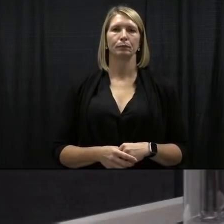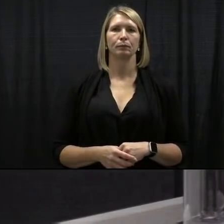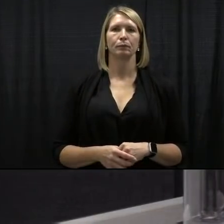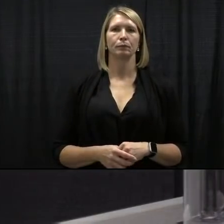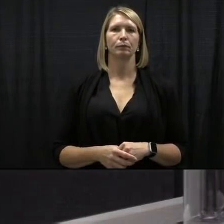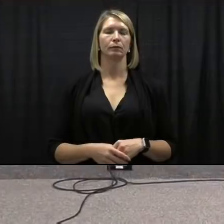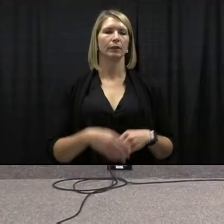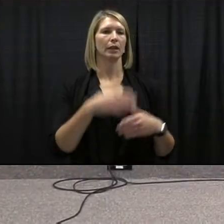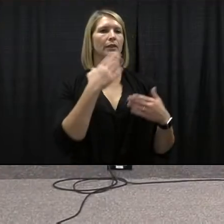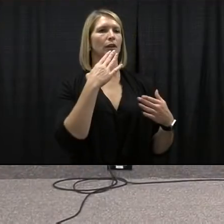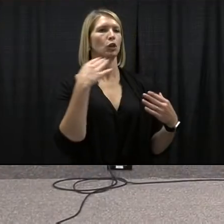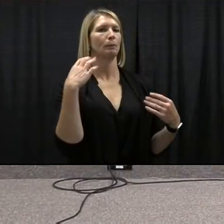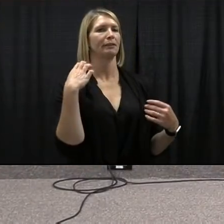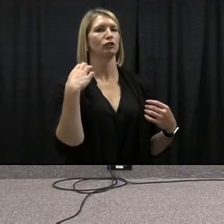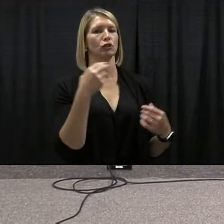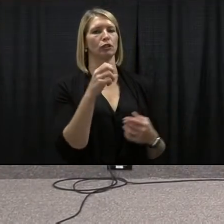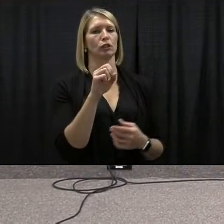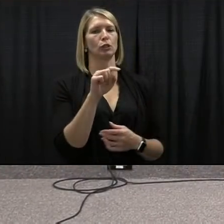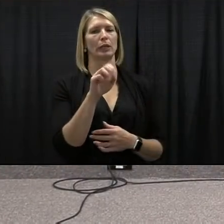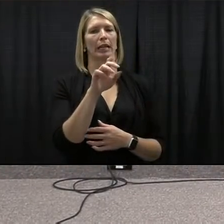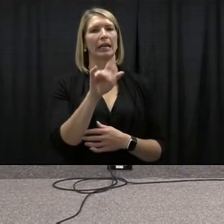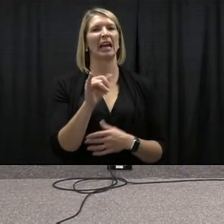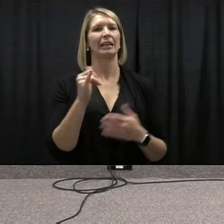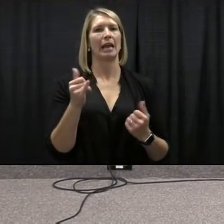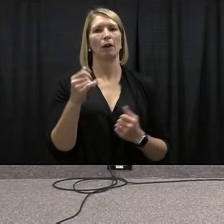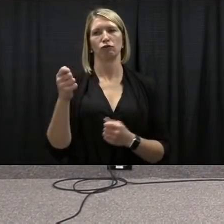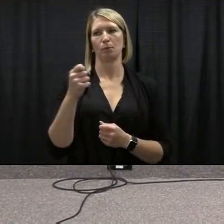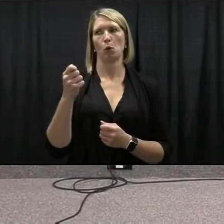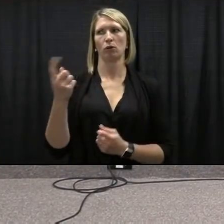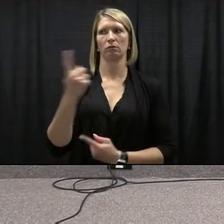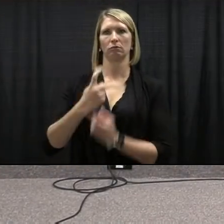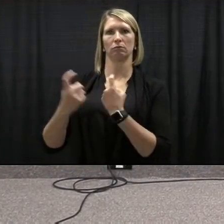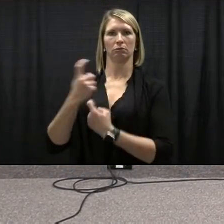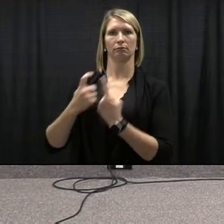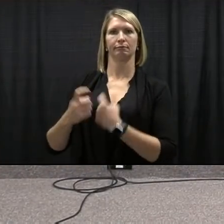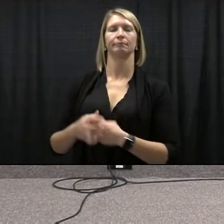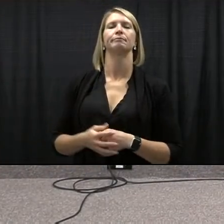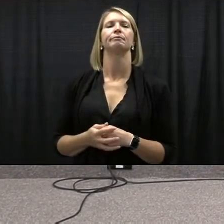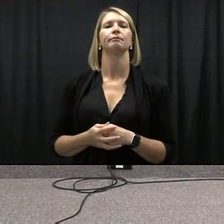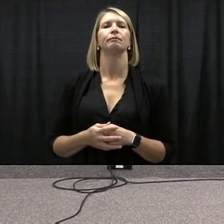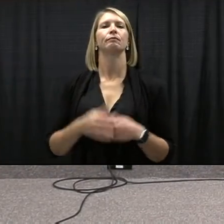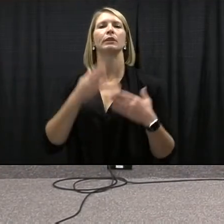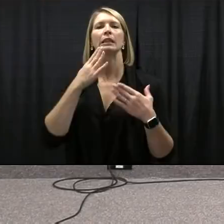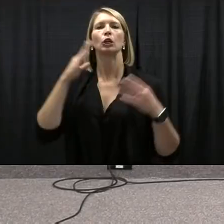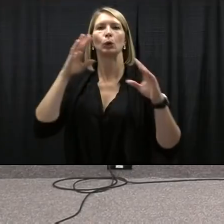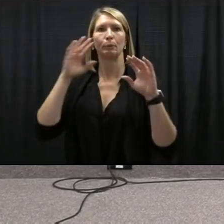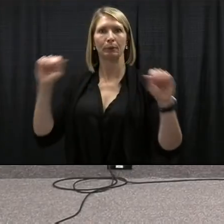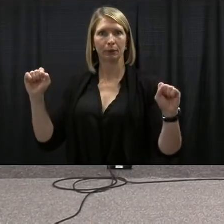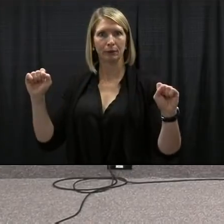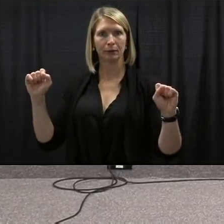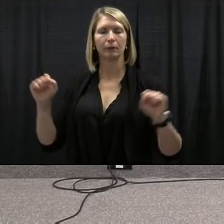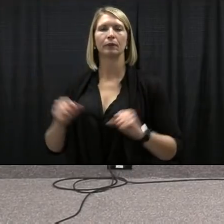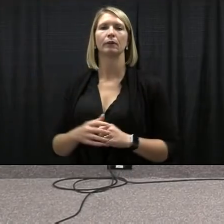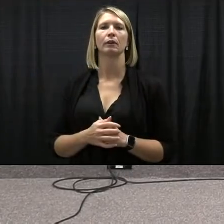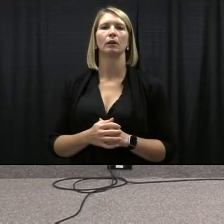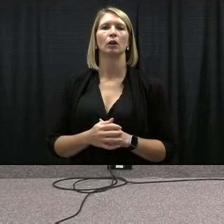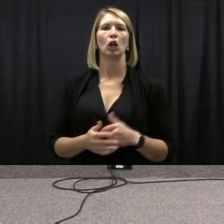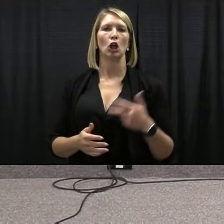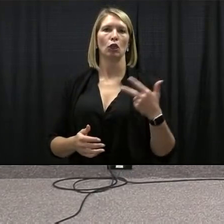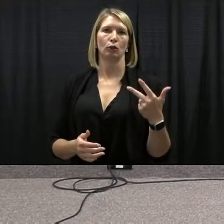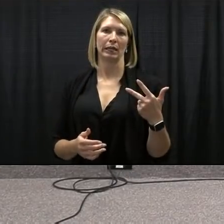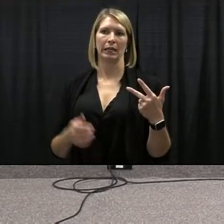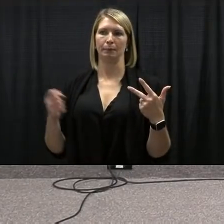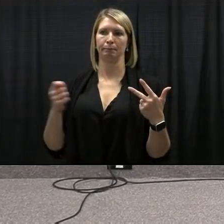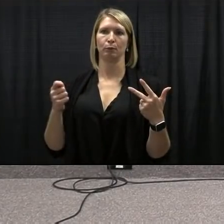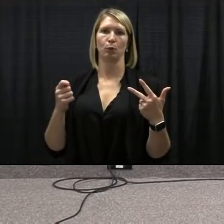Thank you, Minister Studley. We'll now invite questions from the media. Thank you, Premier. For the benefit of our speakers, we have 3 media in person